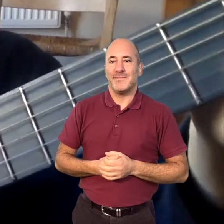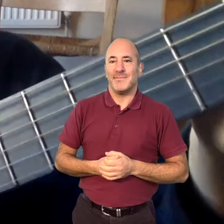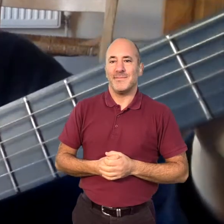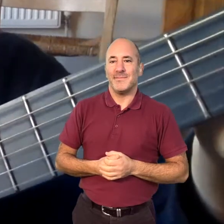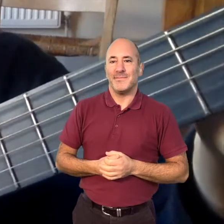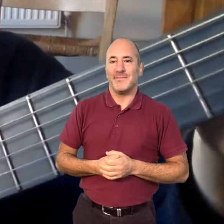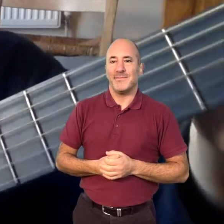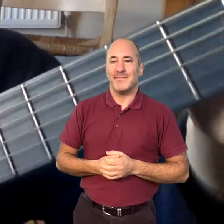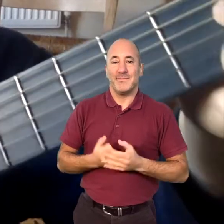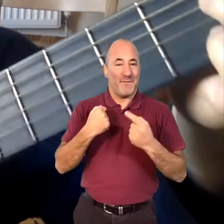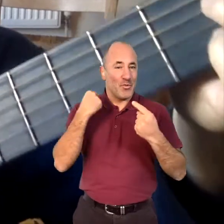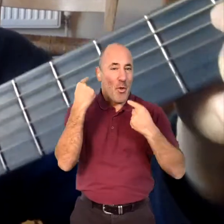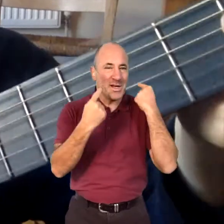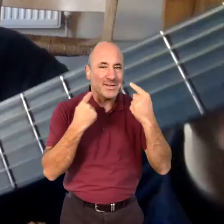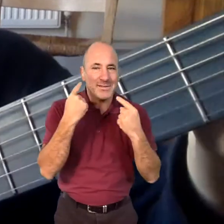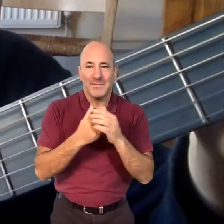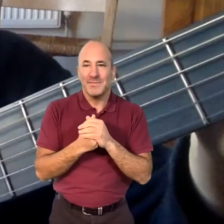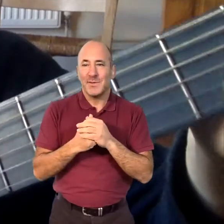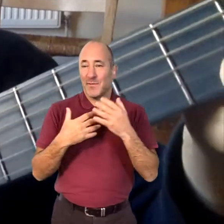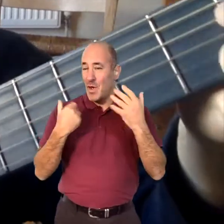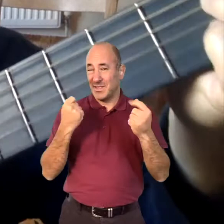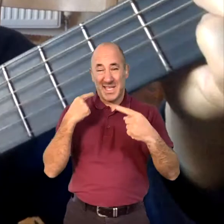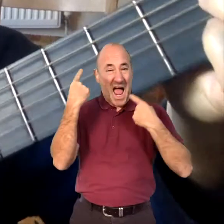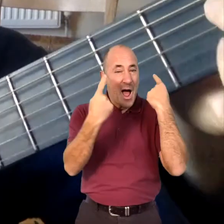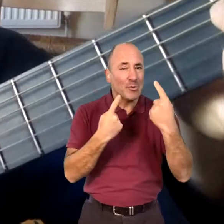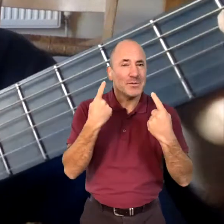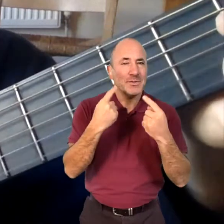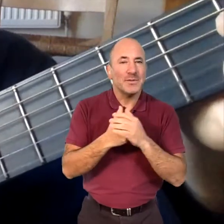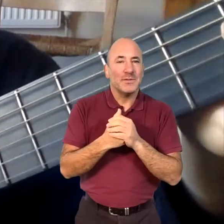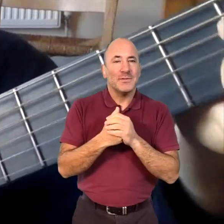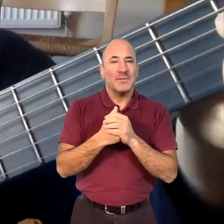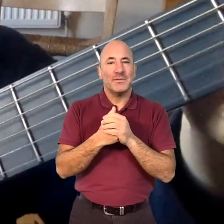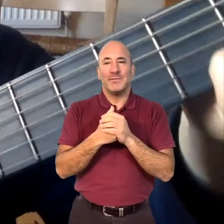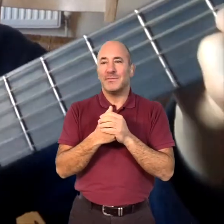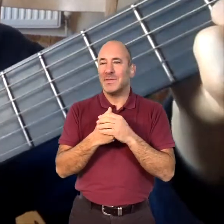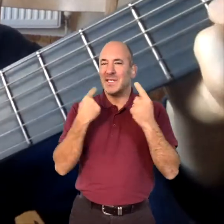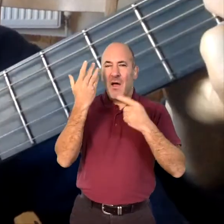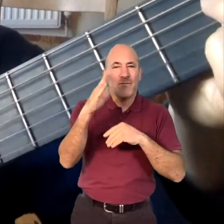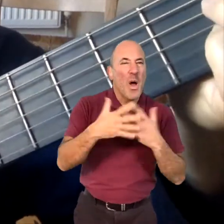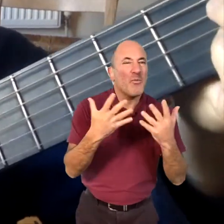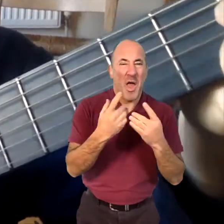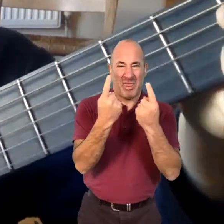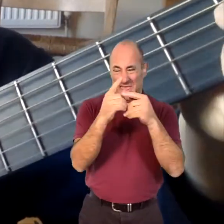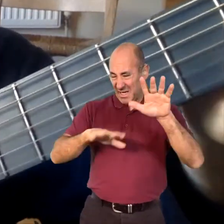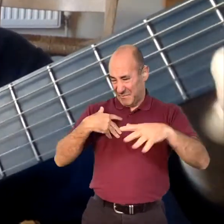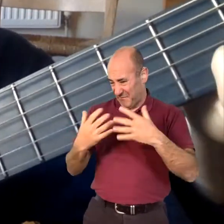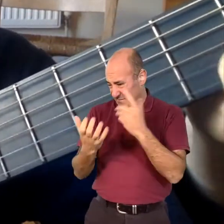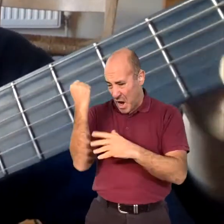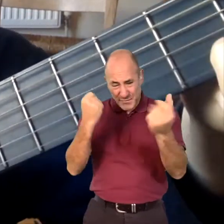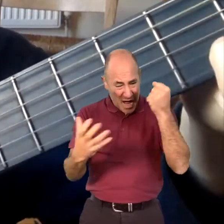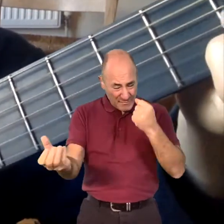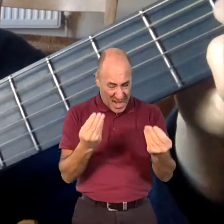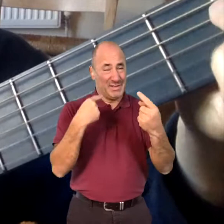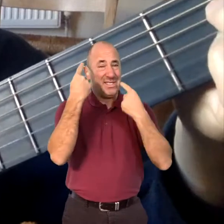We've got noises, we've got sounds from the things that we